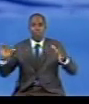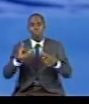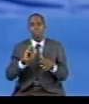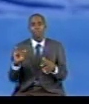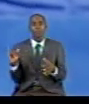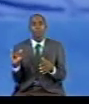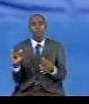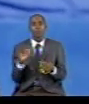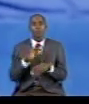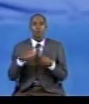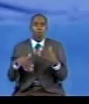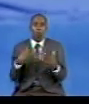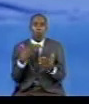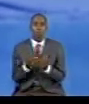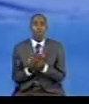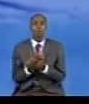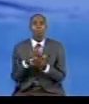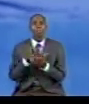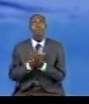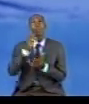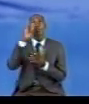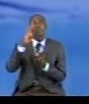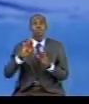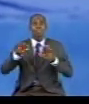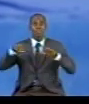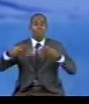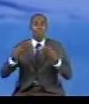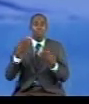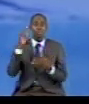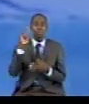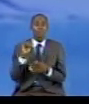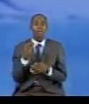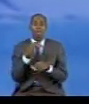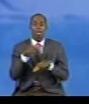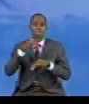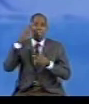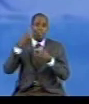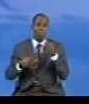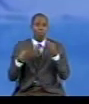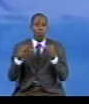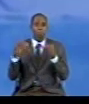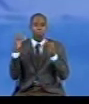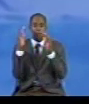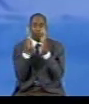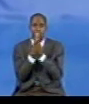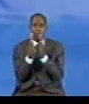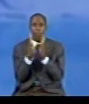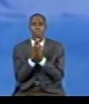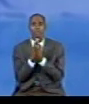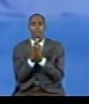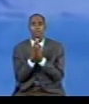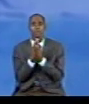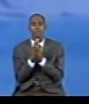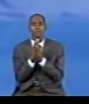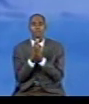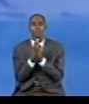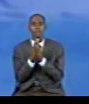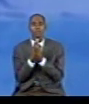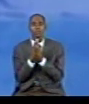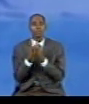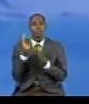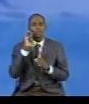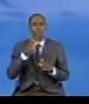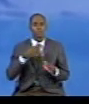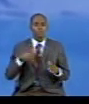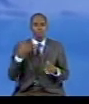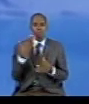all that he has, at the end of the prayers, I only feel something just